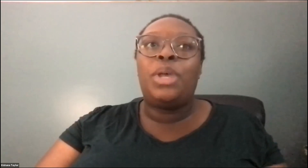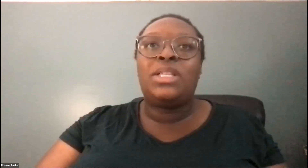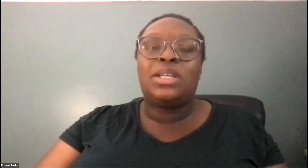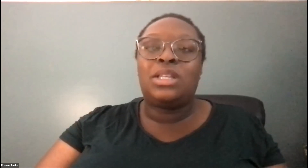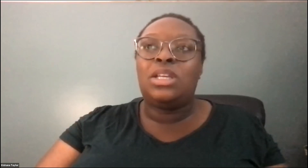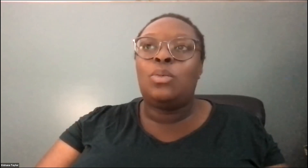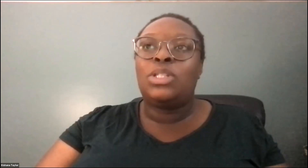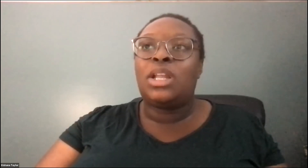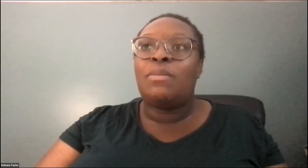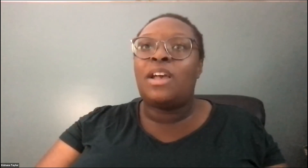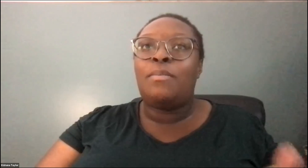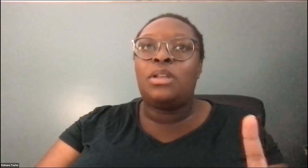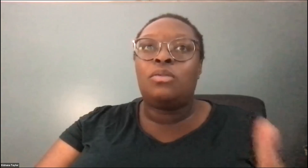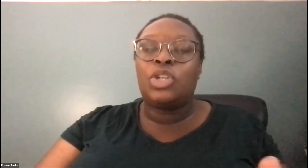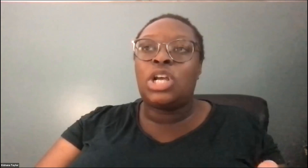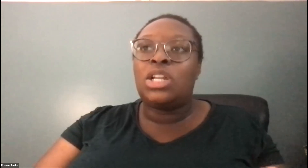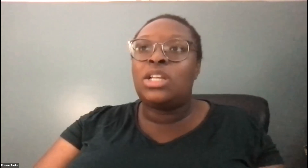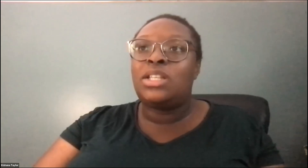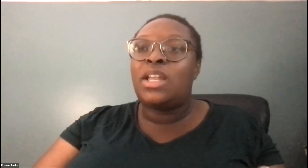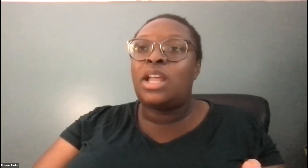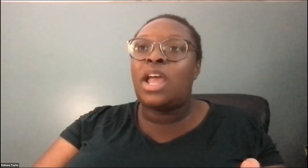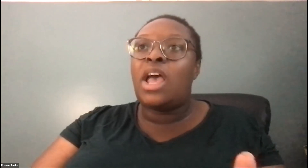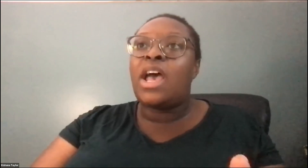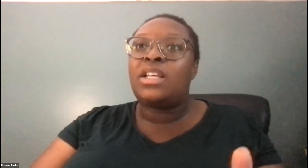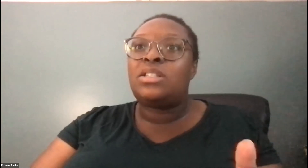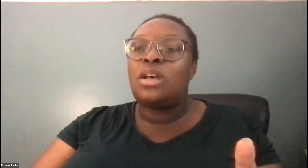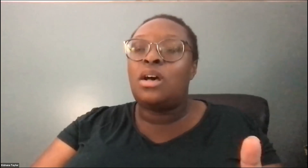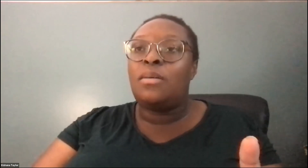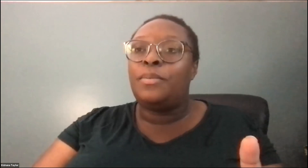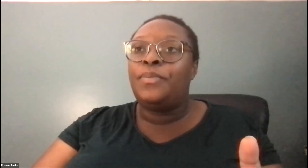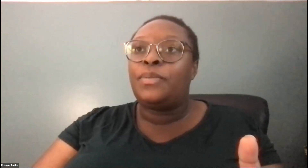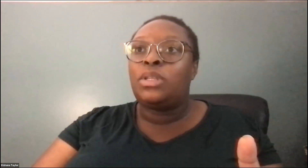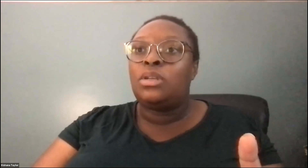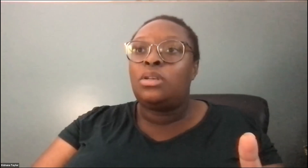So basically what's gonna have to happen, Rashonda, is that as